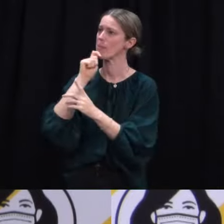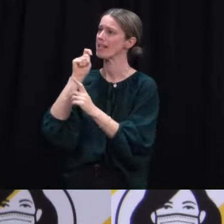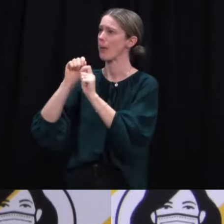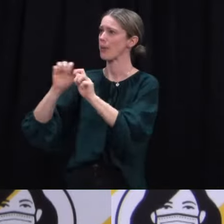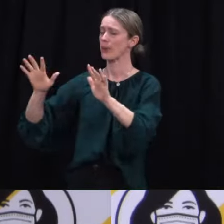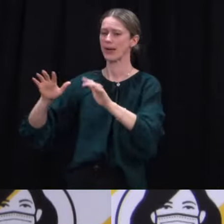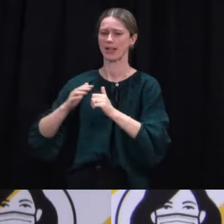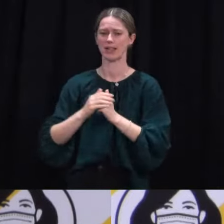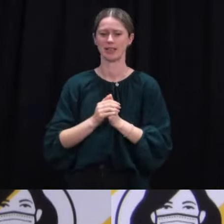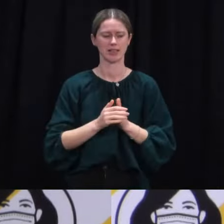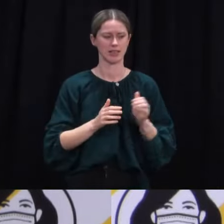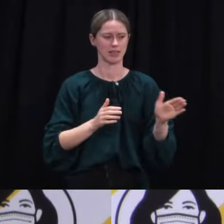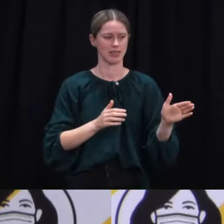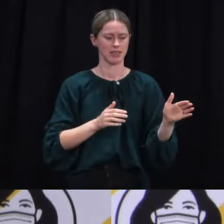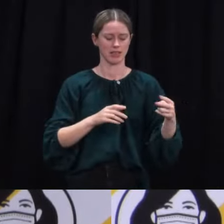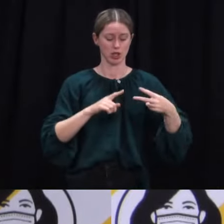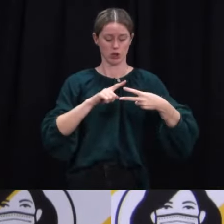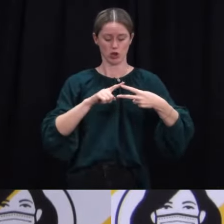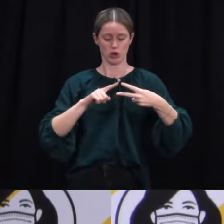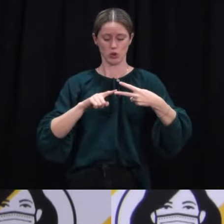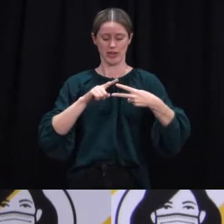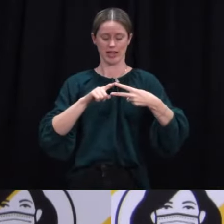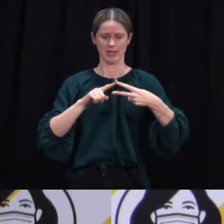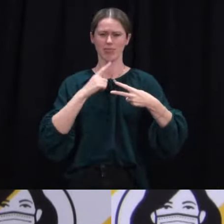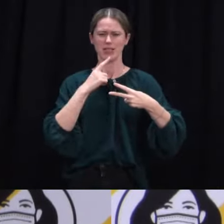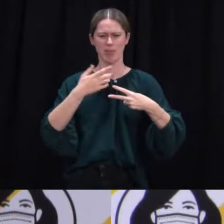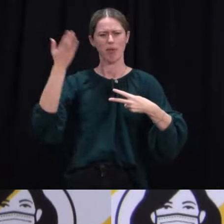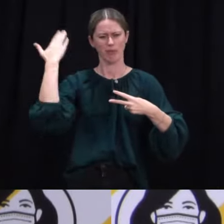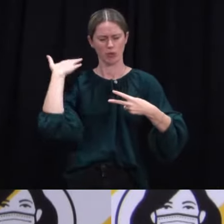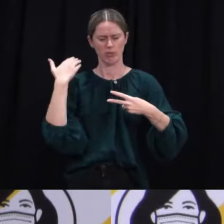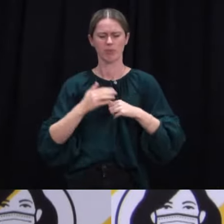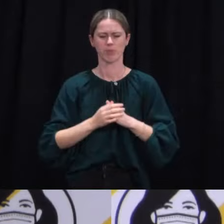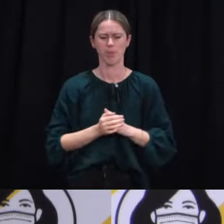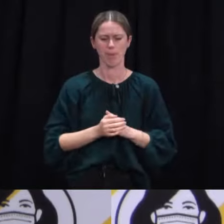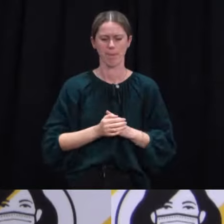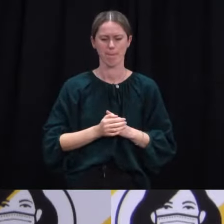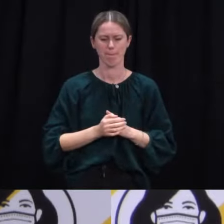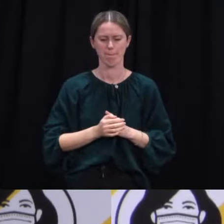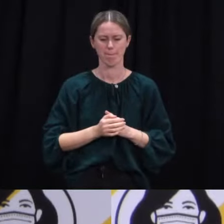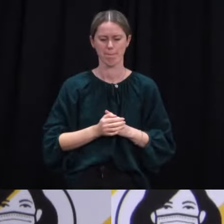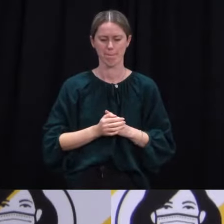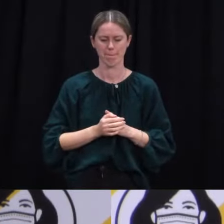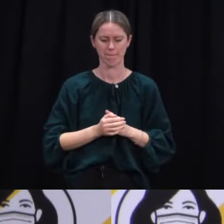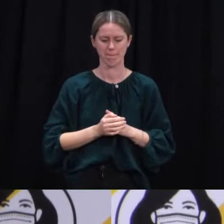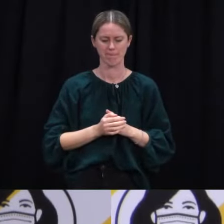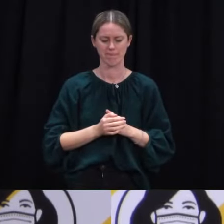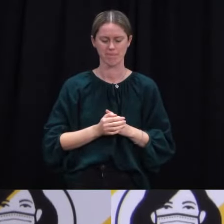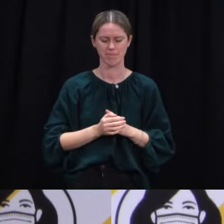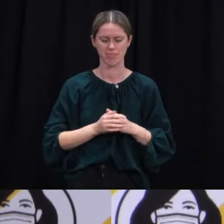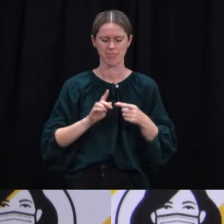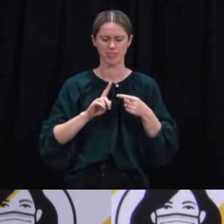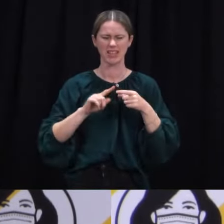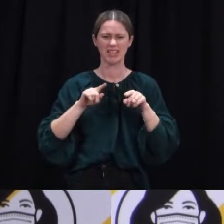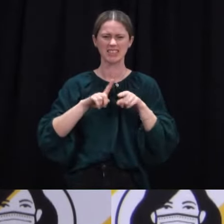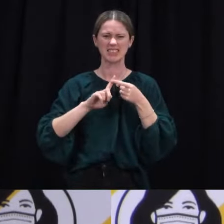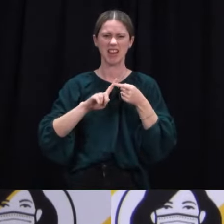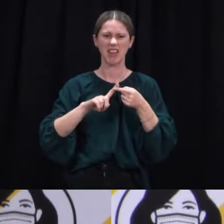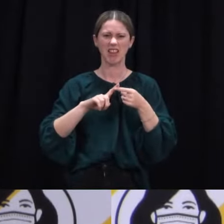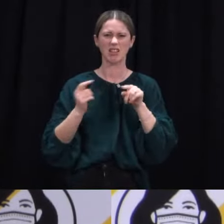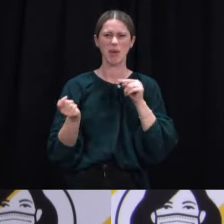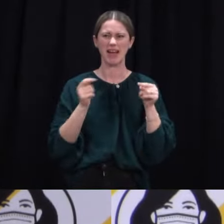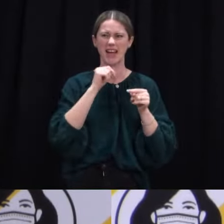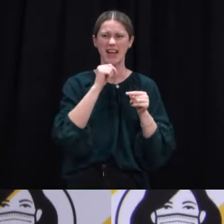media? I just want to reiterate two of the points I made earlier on. First of all, there's still quite a lot of debate about whether or not